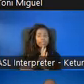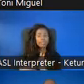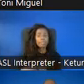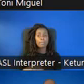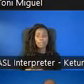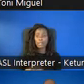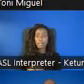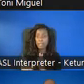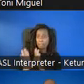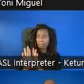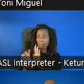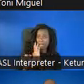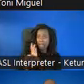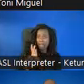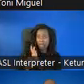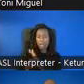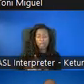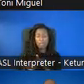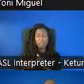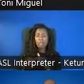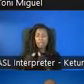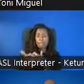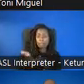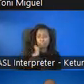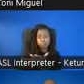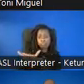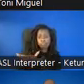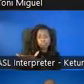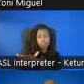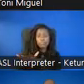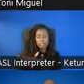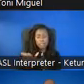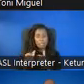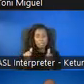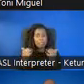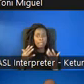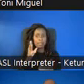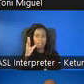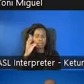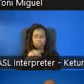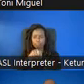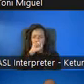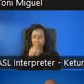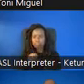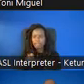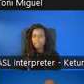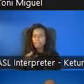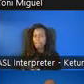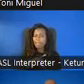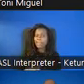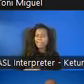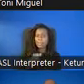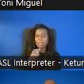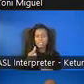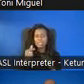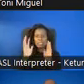Like the background to be able to clear it up, keeping it very simple and clear that a lot of parents love. They liked that it wasn't so